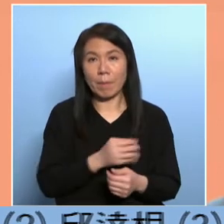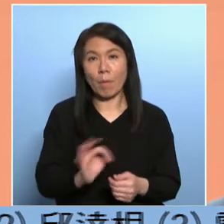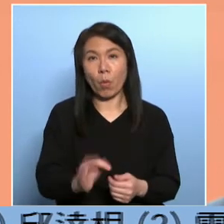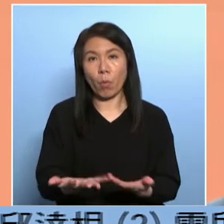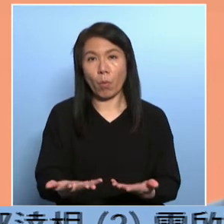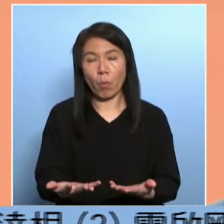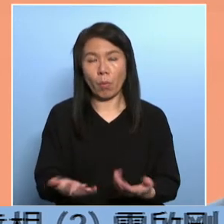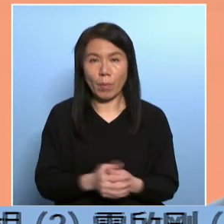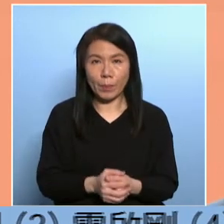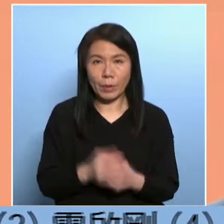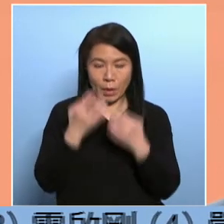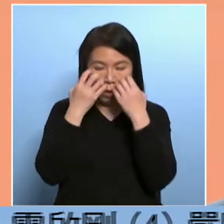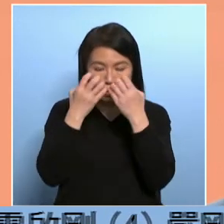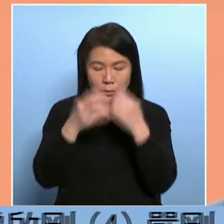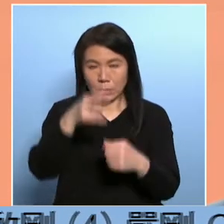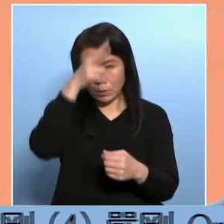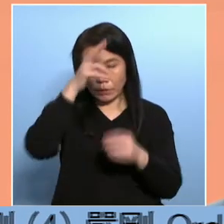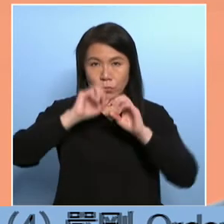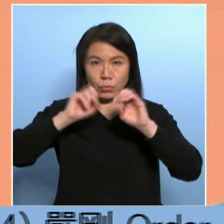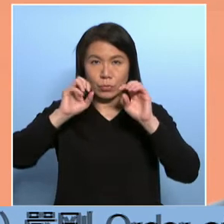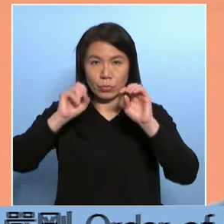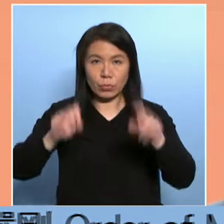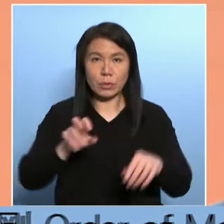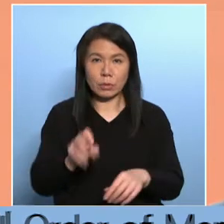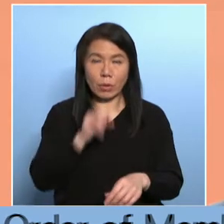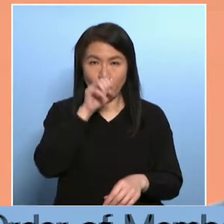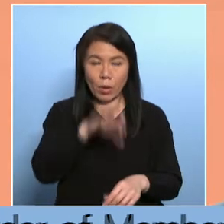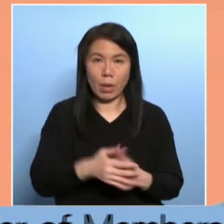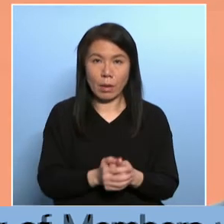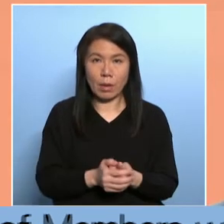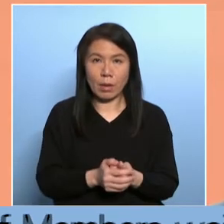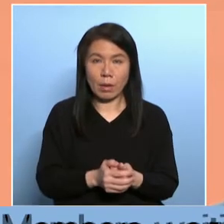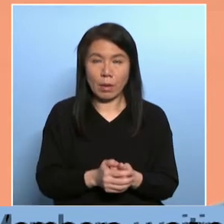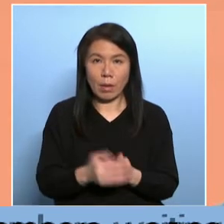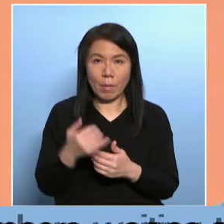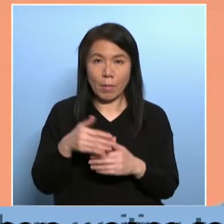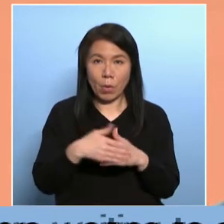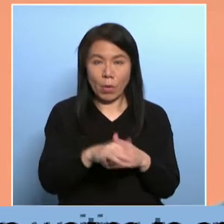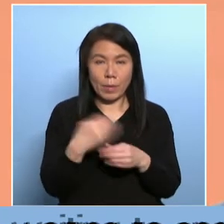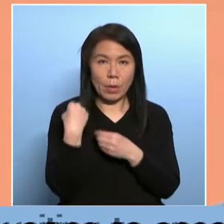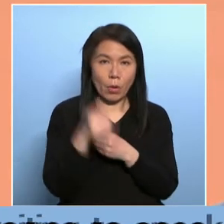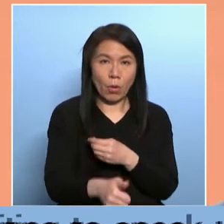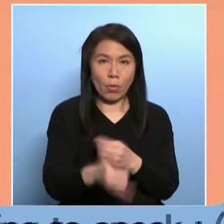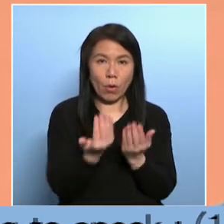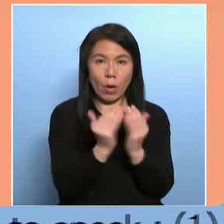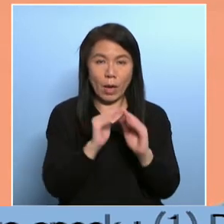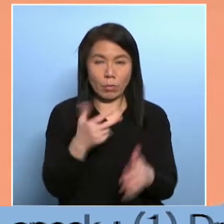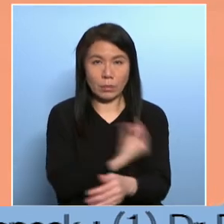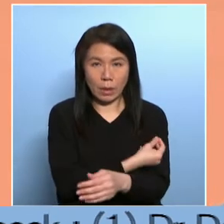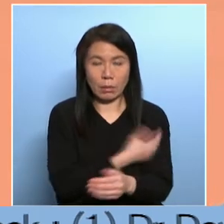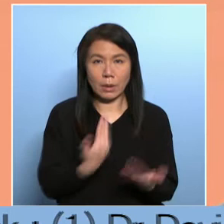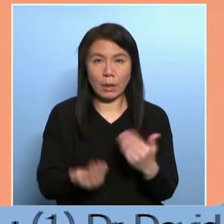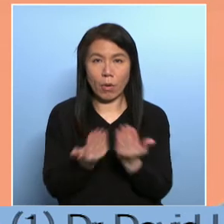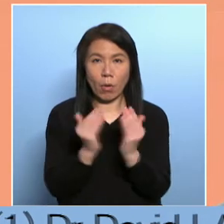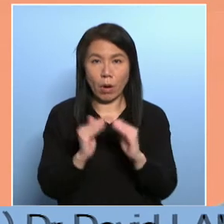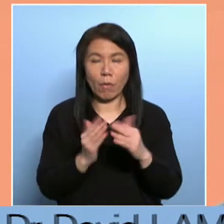even for people who would like to take the jab, they have not been able to do so because they are not able to get an appointment, and therefore we